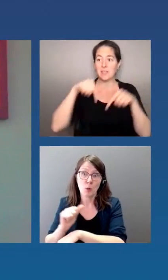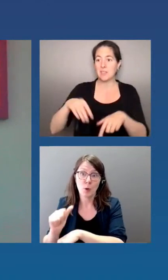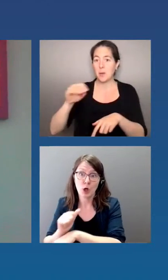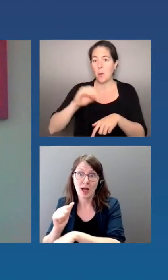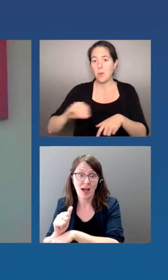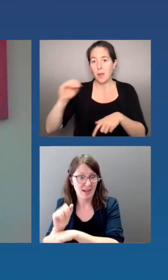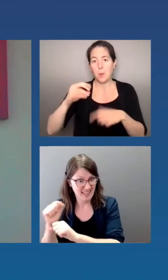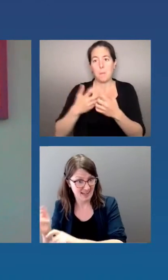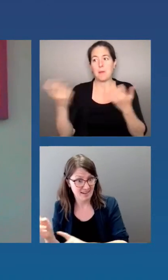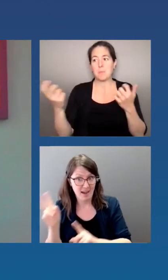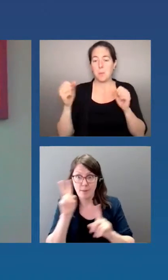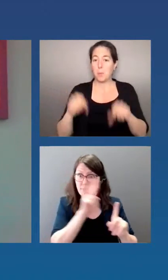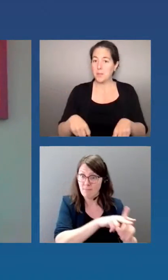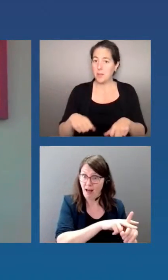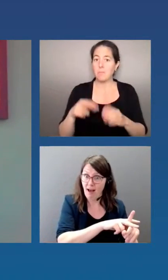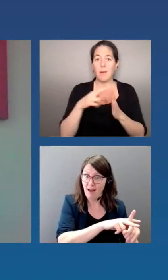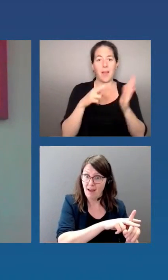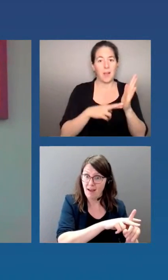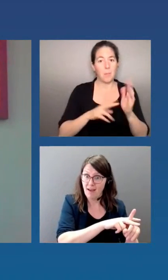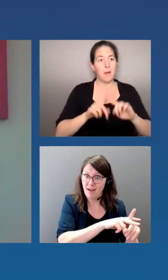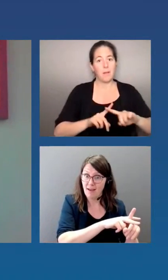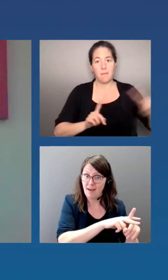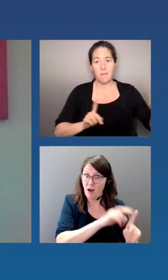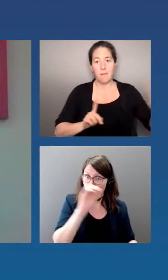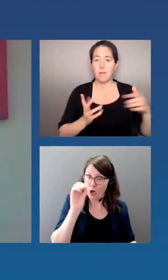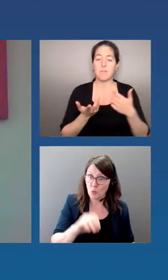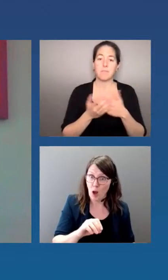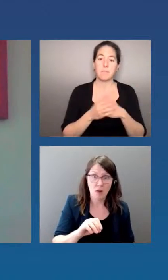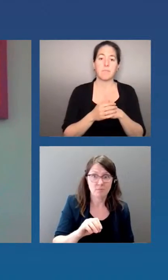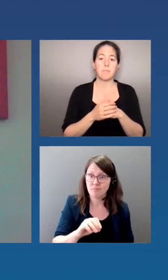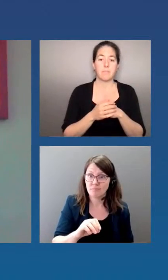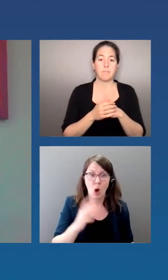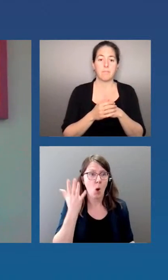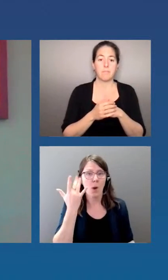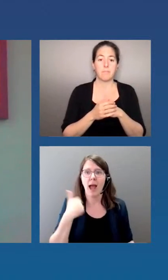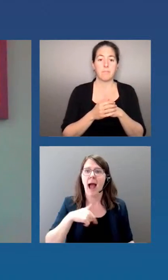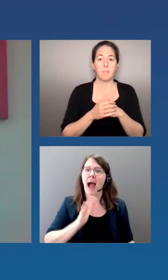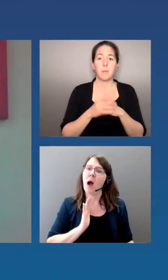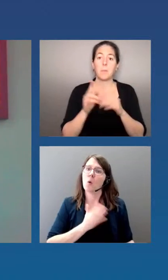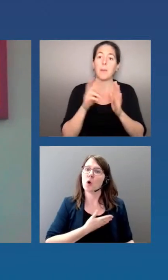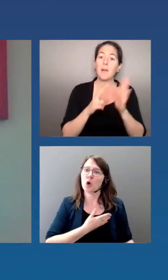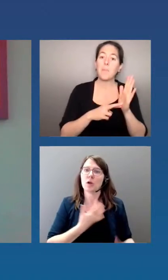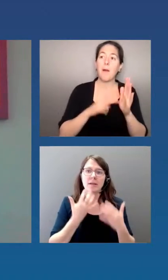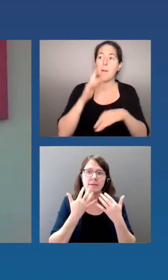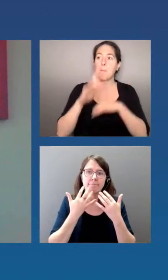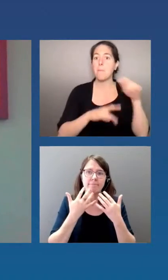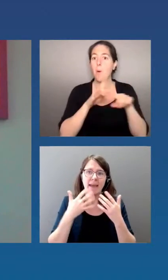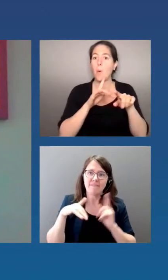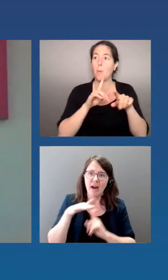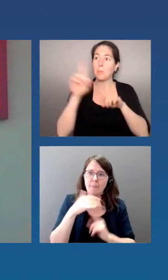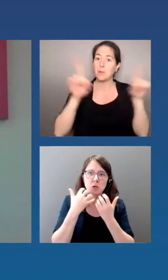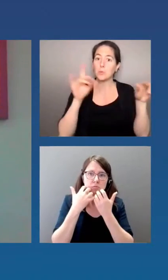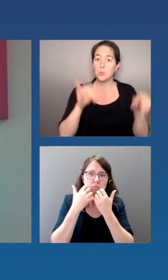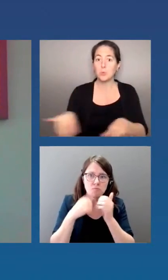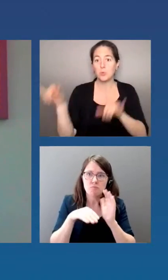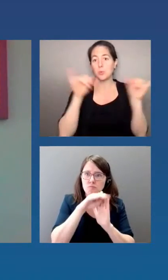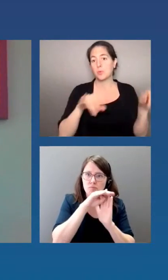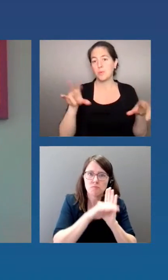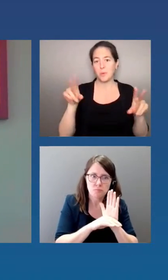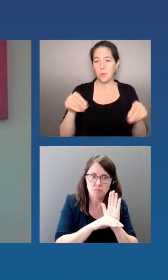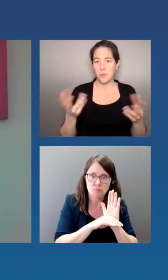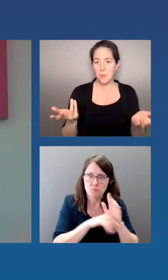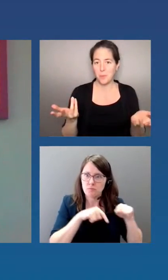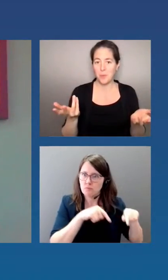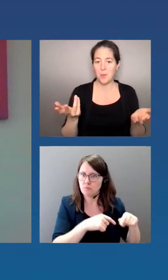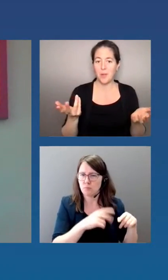to energy anywhere in the world. And I think that's a consideration too. We hear often things about what goes on in Sweden. Well, you